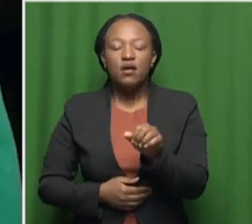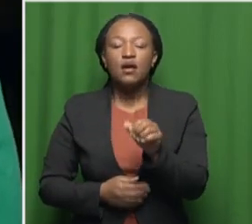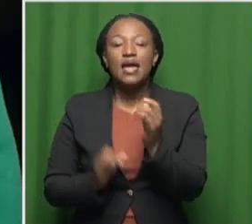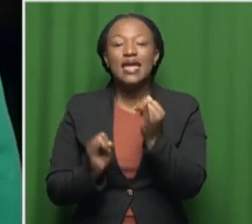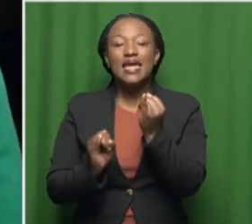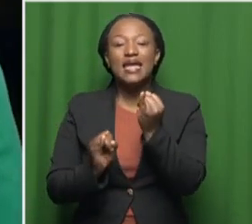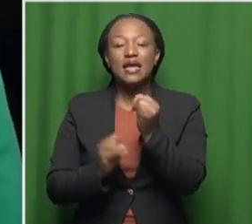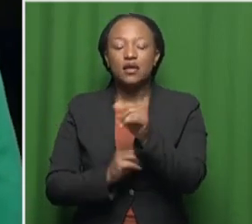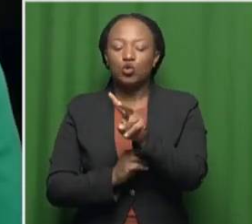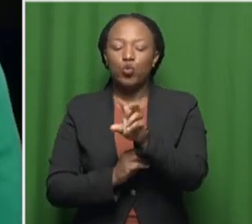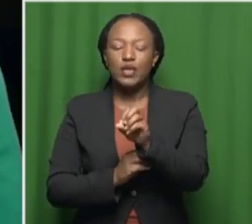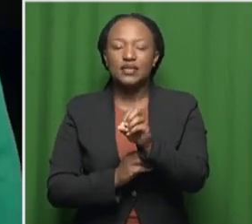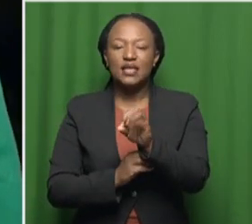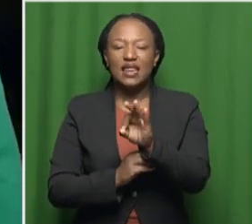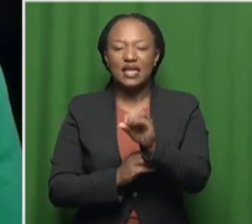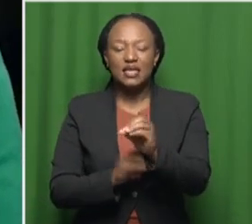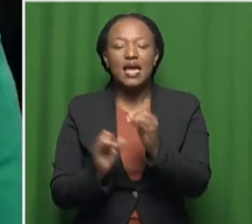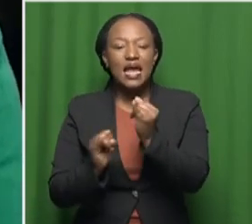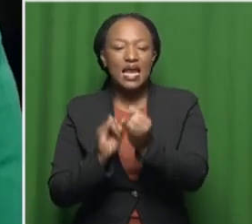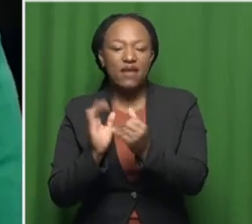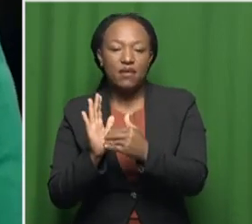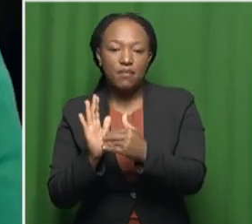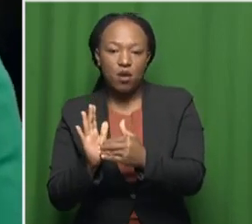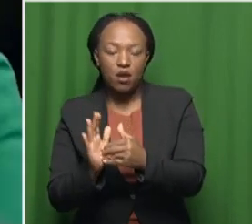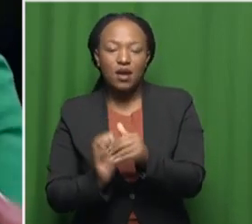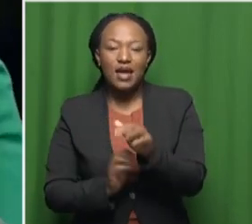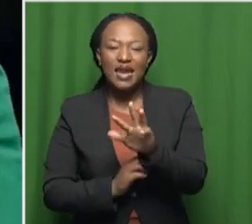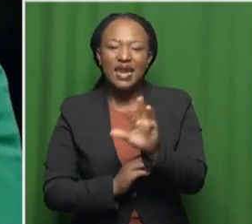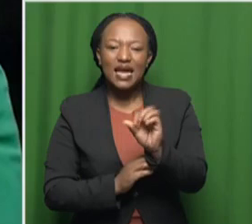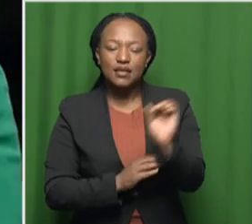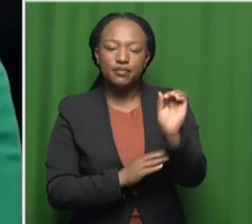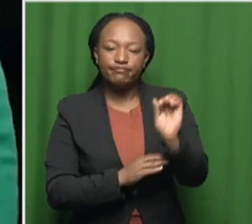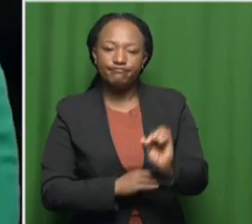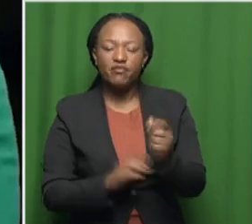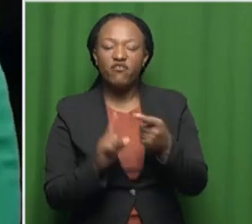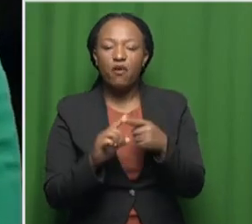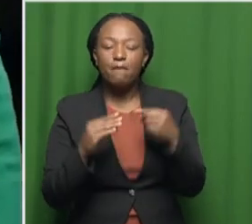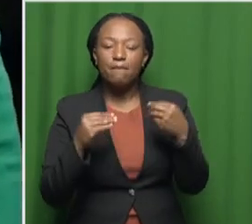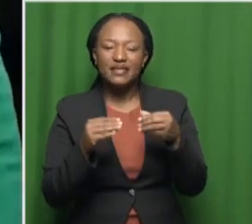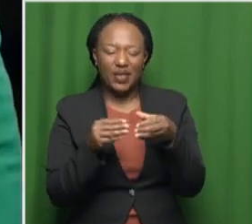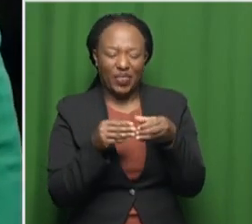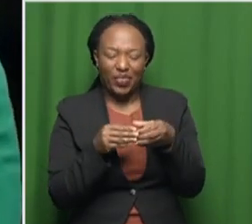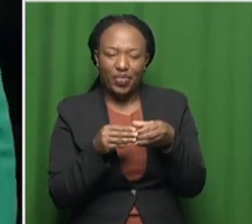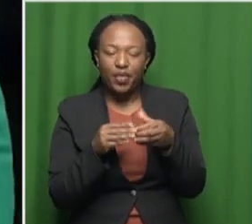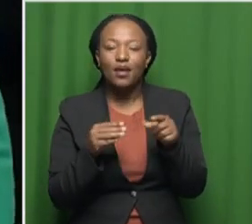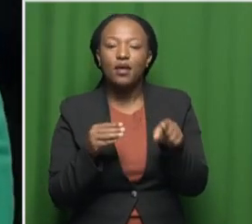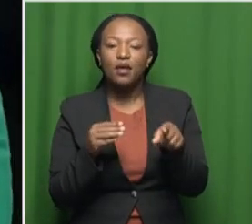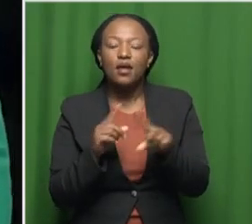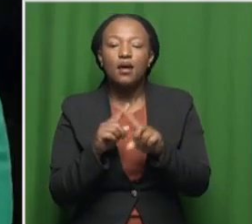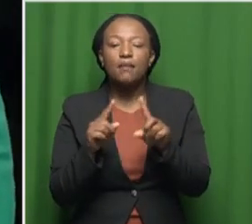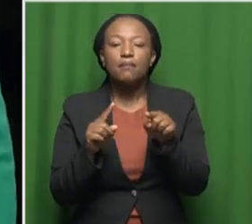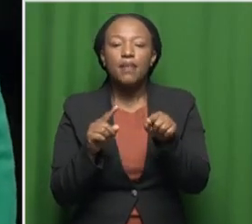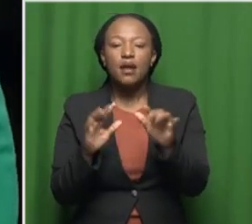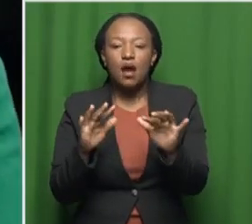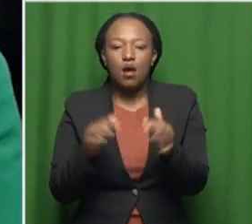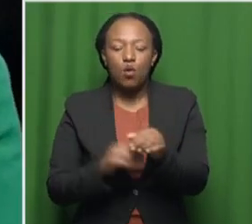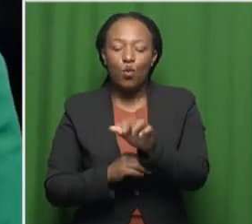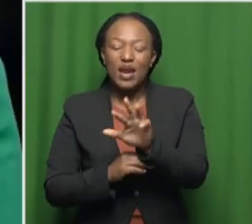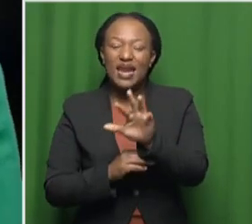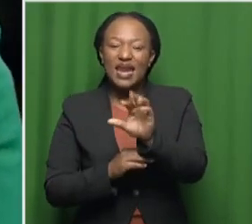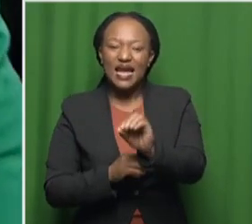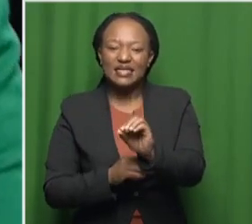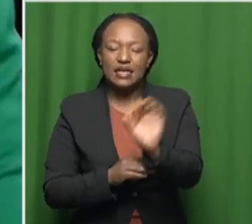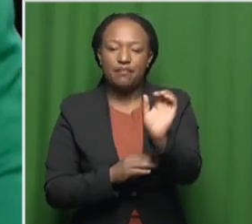million. 90% of that should come from small businesses. How do we then rally the entire society towards that 90%,